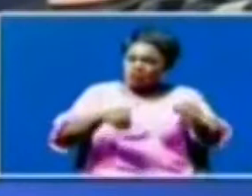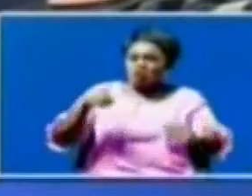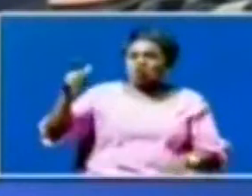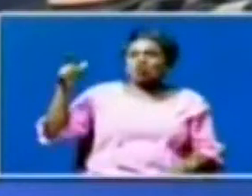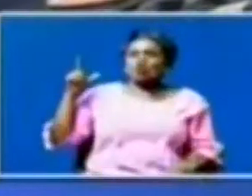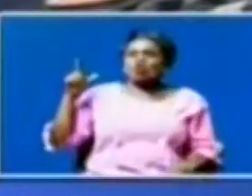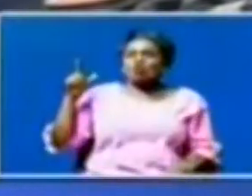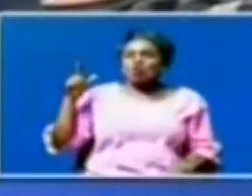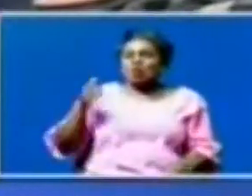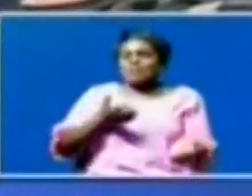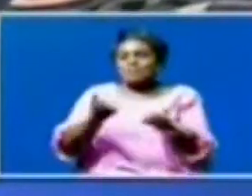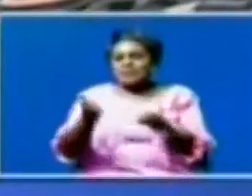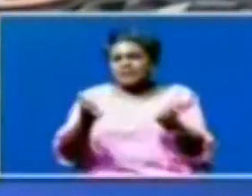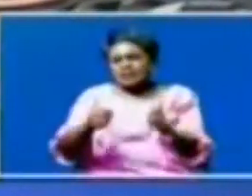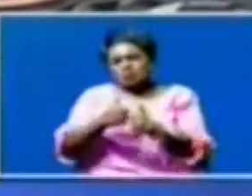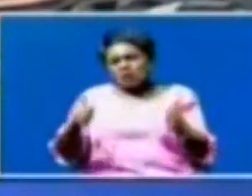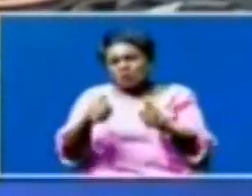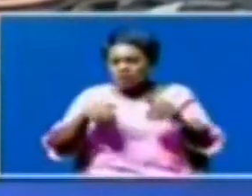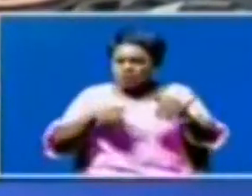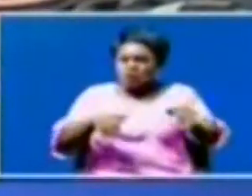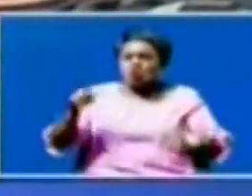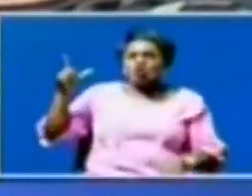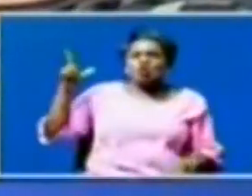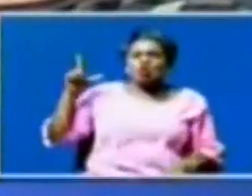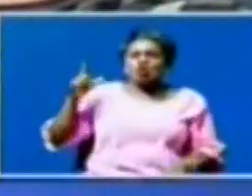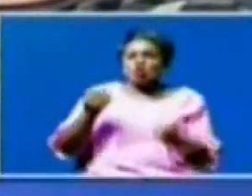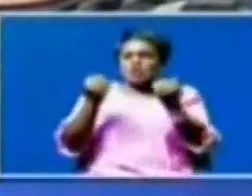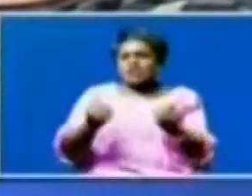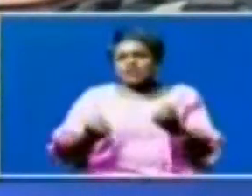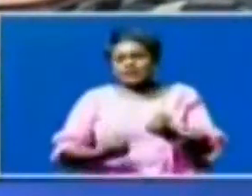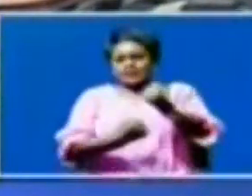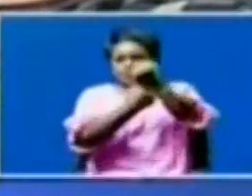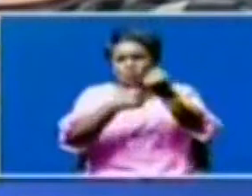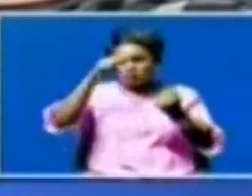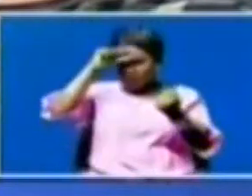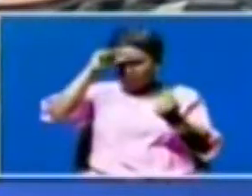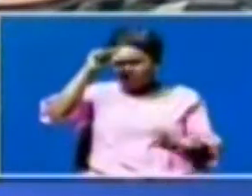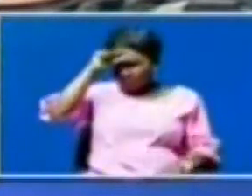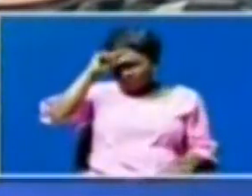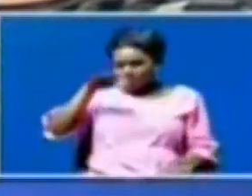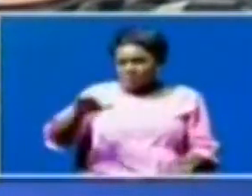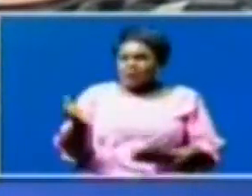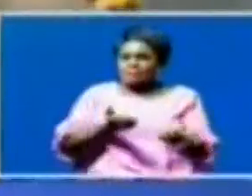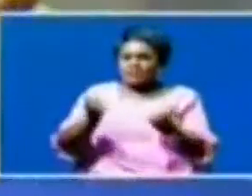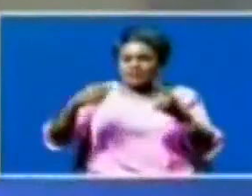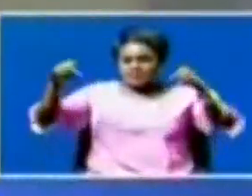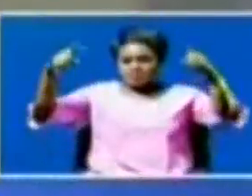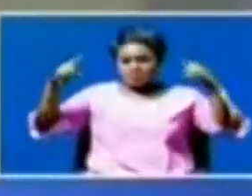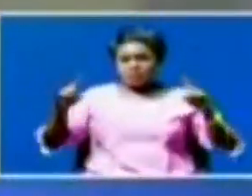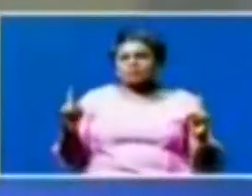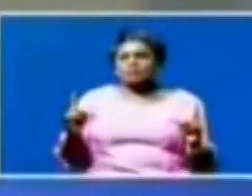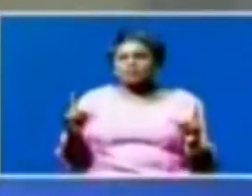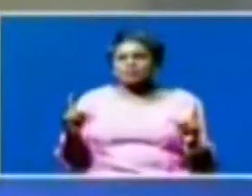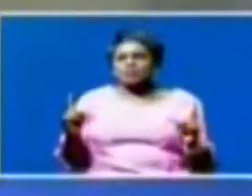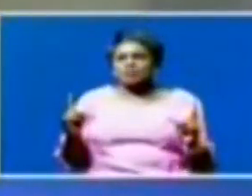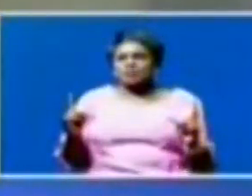are willing to do their businesses in a lawful way, who need the support of their government so that their businesses can thrive. Let's not limit